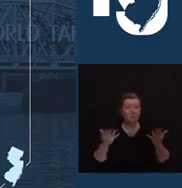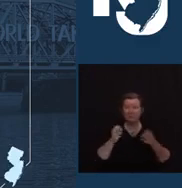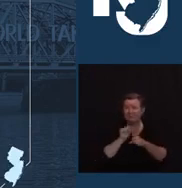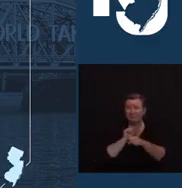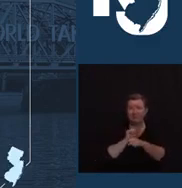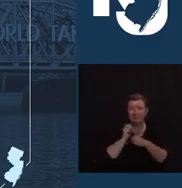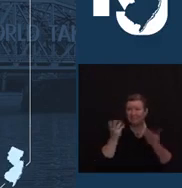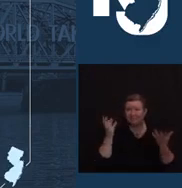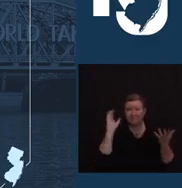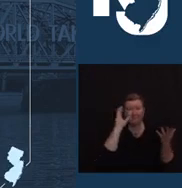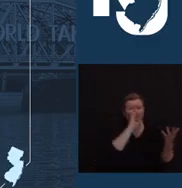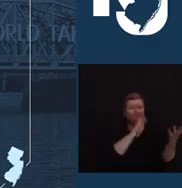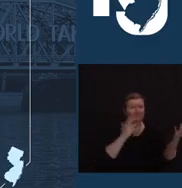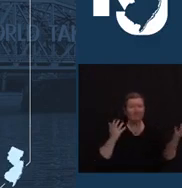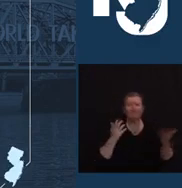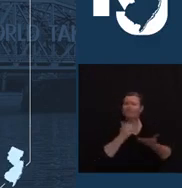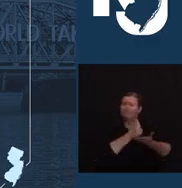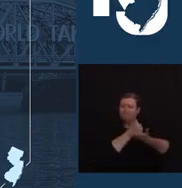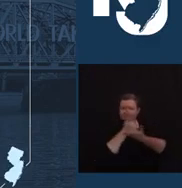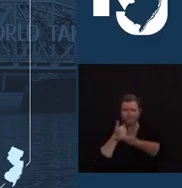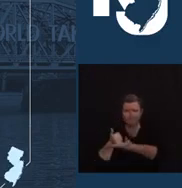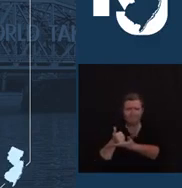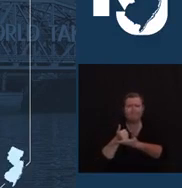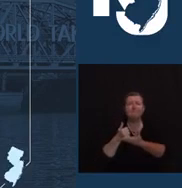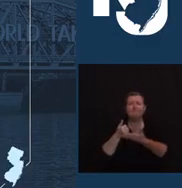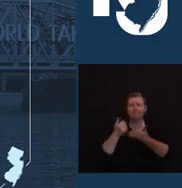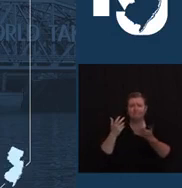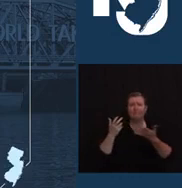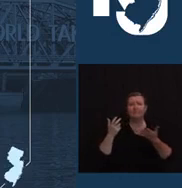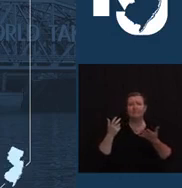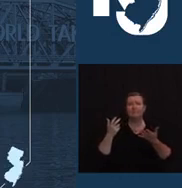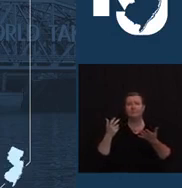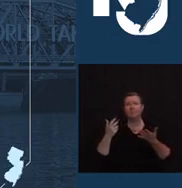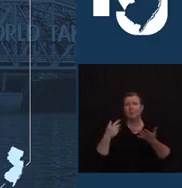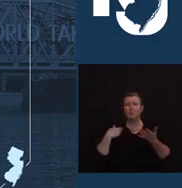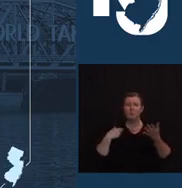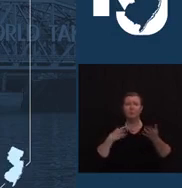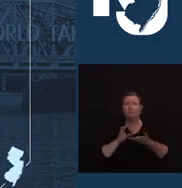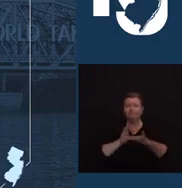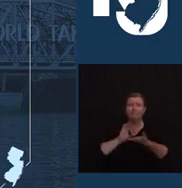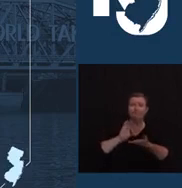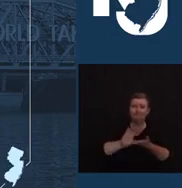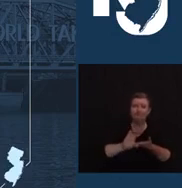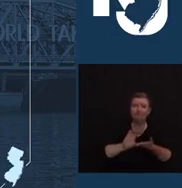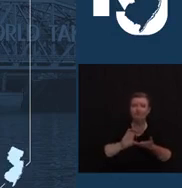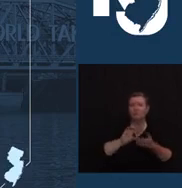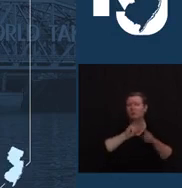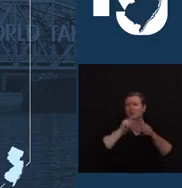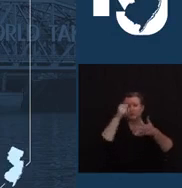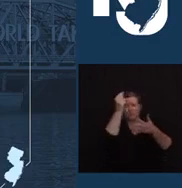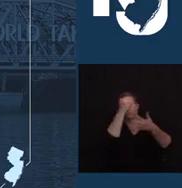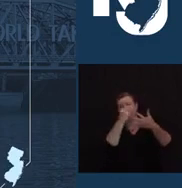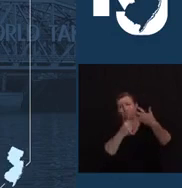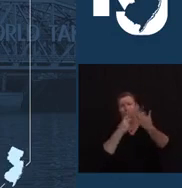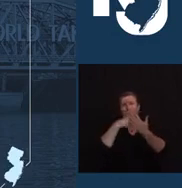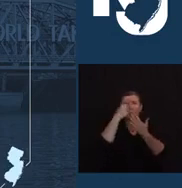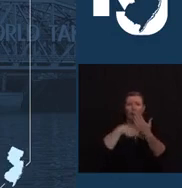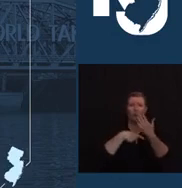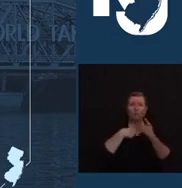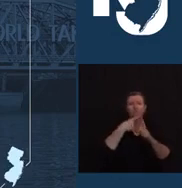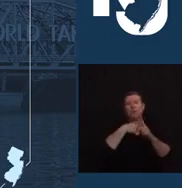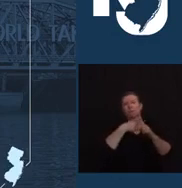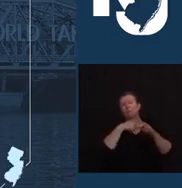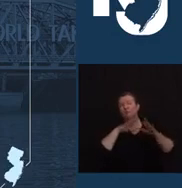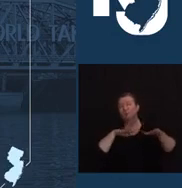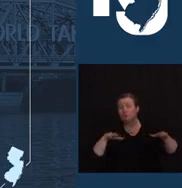the economic impacts of the pandemic, we have invested in rent assistance, food assistance, child care assistance, health